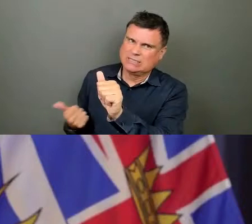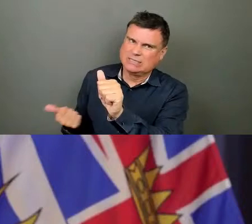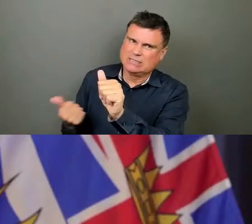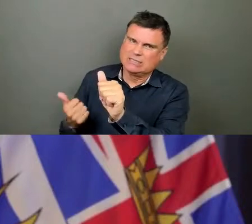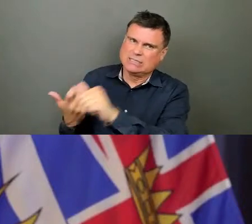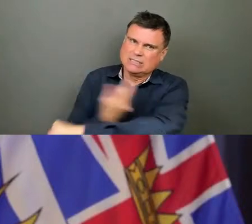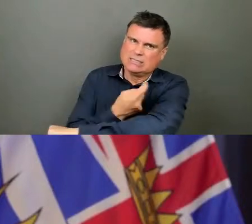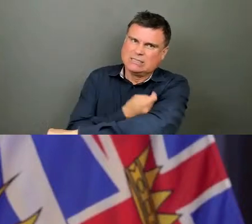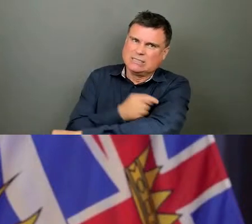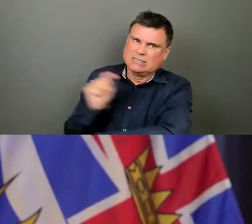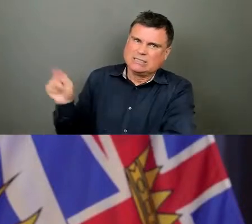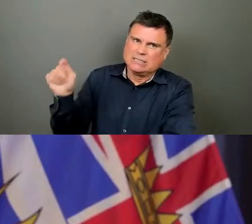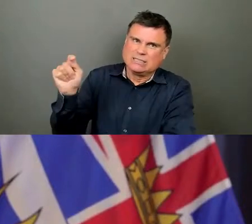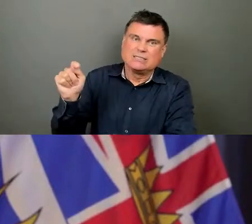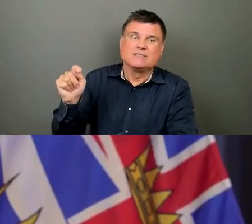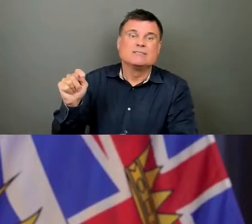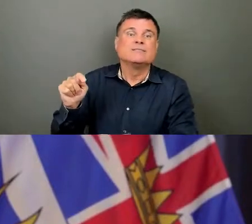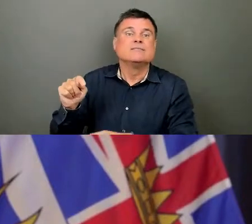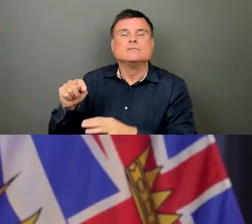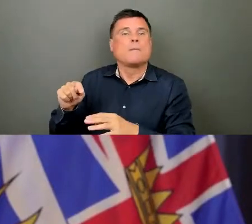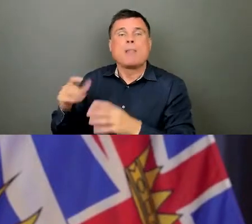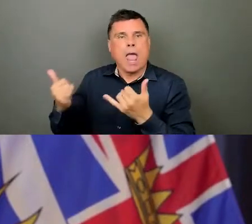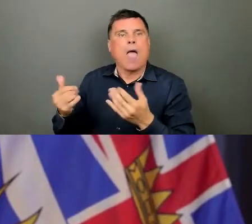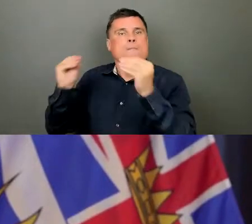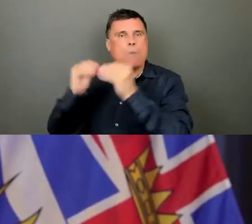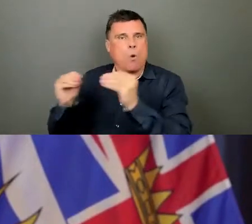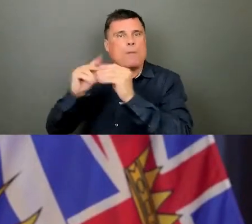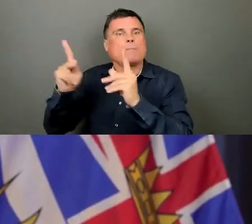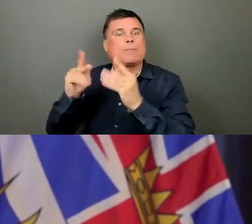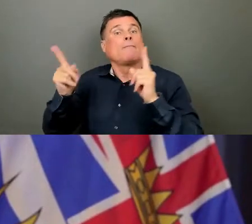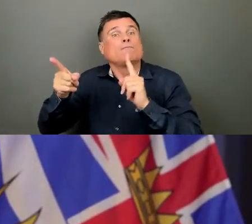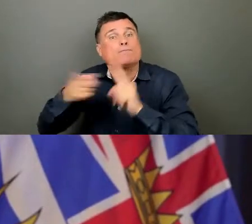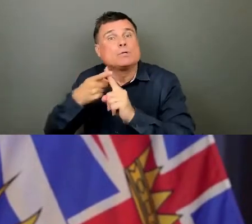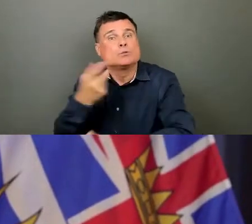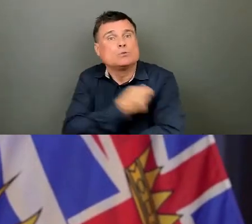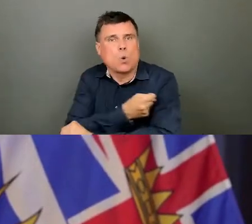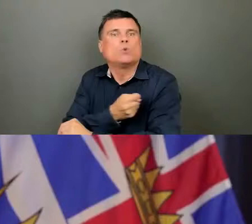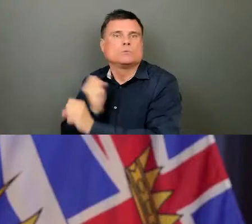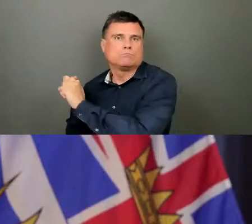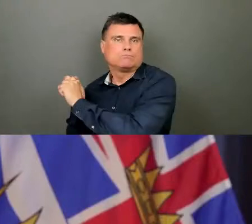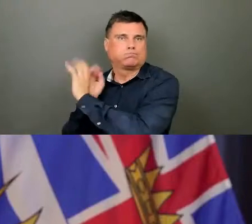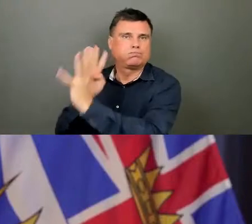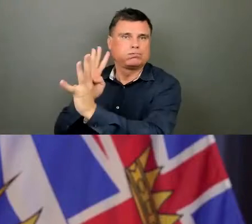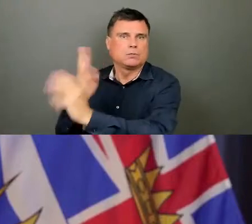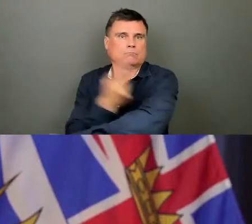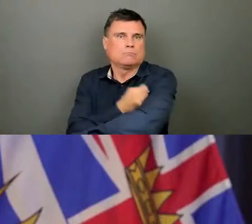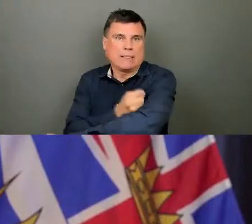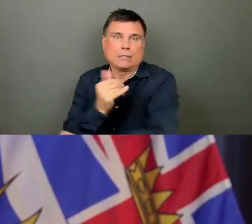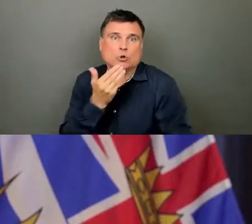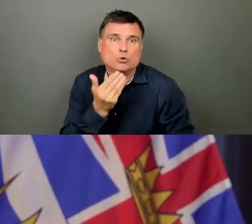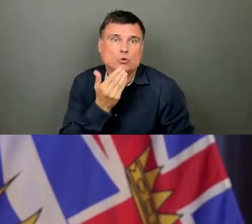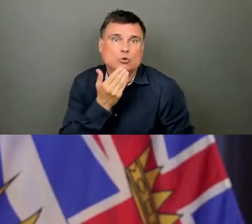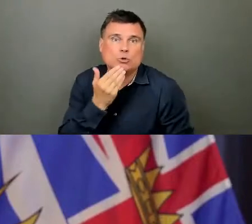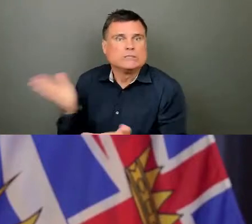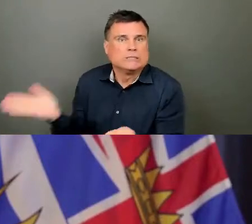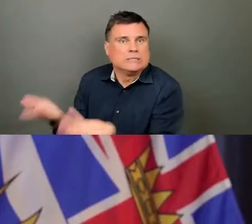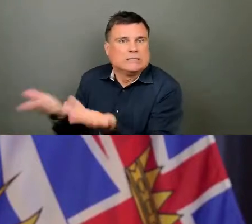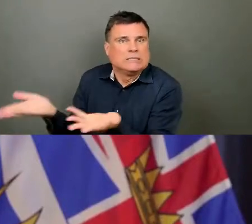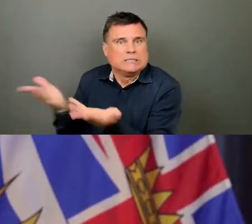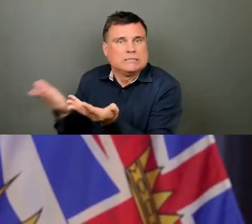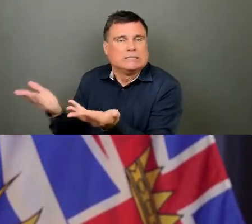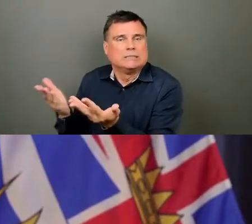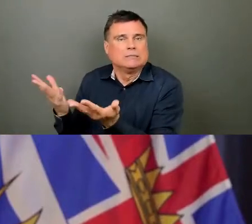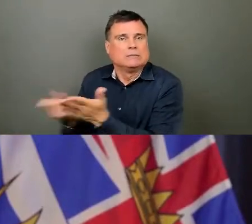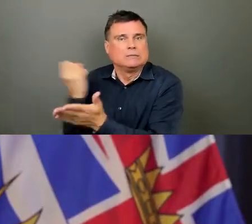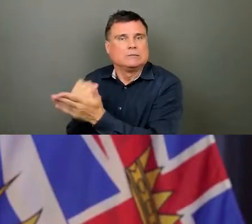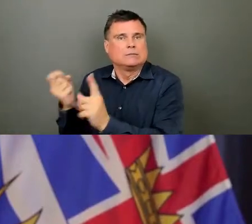first dose immunization in those two health authorities, which is a positive sign, and we need that to continue because I believe that